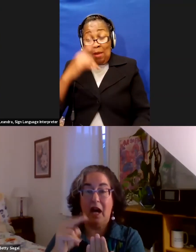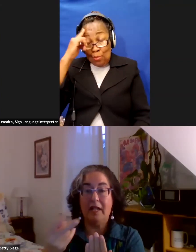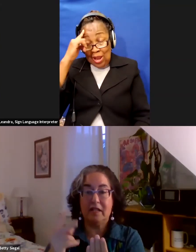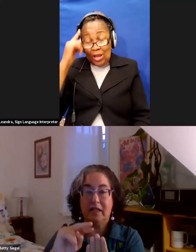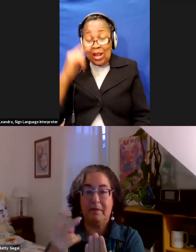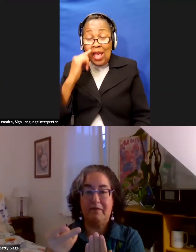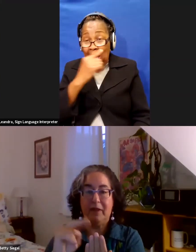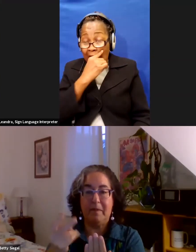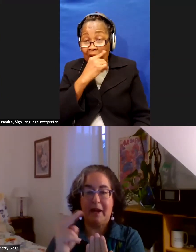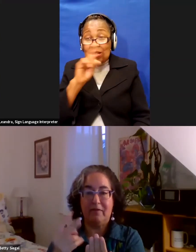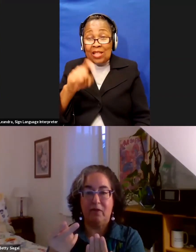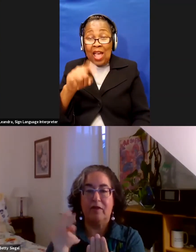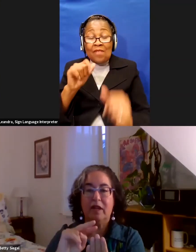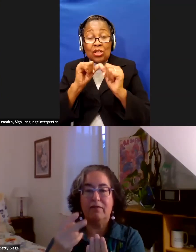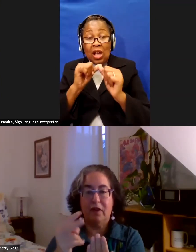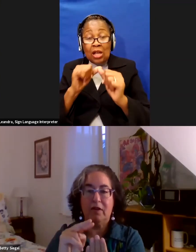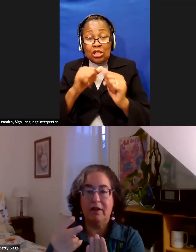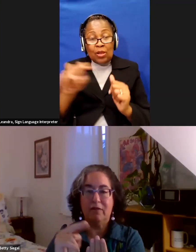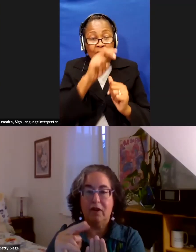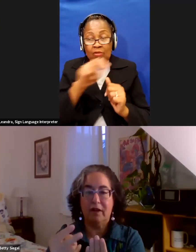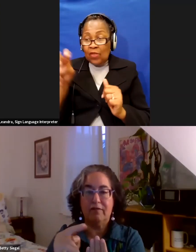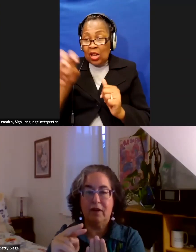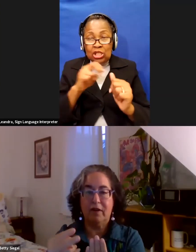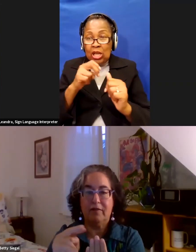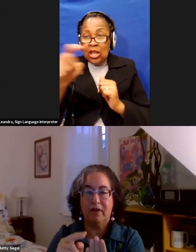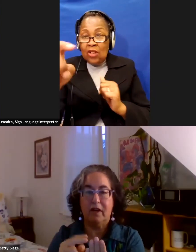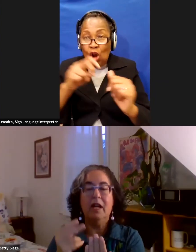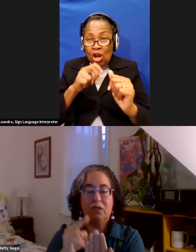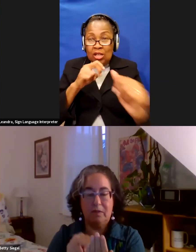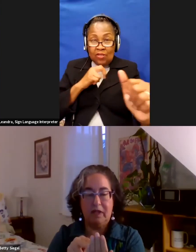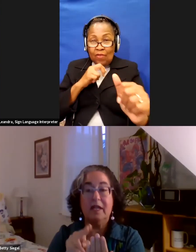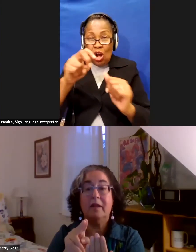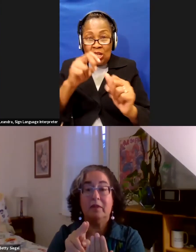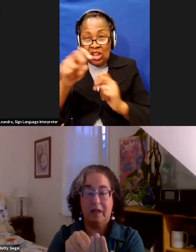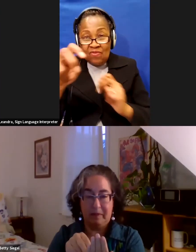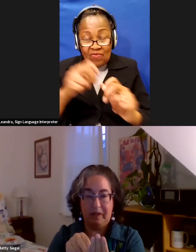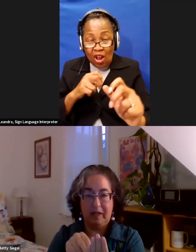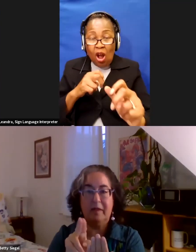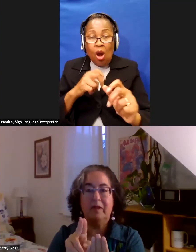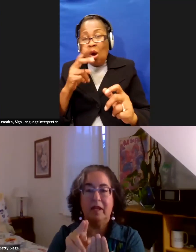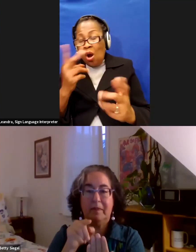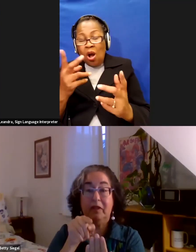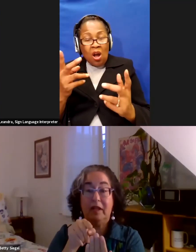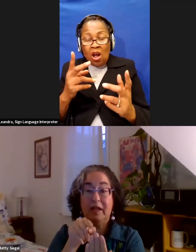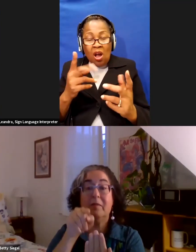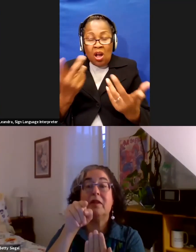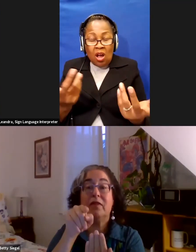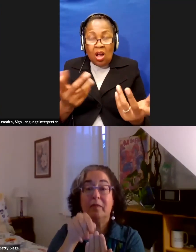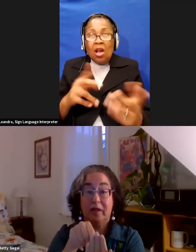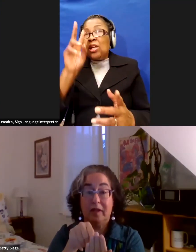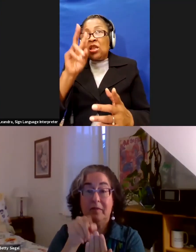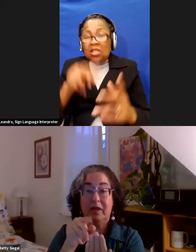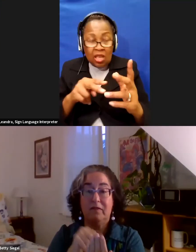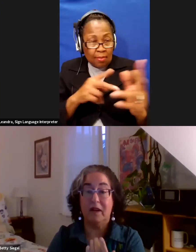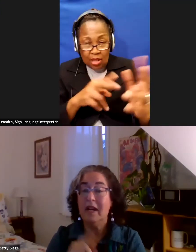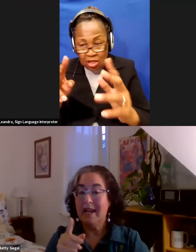to constantly be flipping back and forth, near, far, near, far, near, far, near, far. So I'm looking down, I'm looking up, I'm looking down, I'm looking up, I'm looking near, I'm looking far, I'm